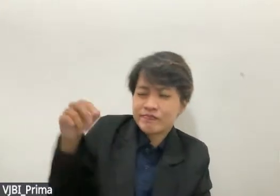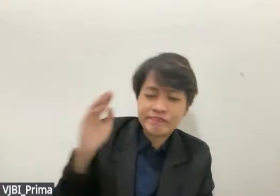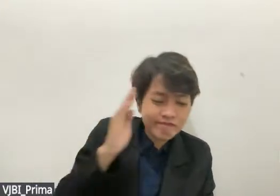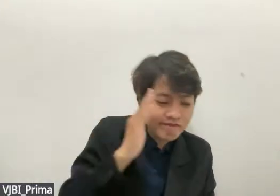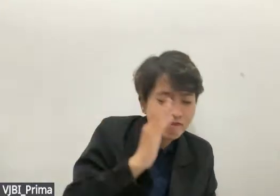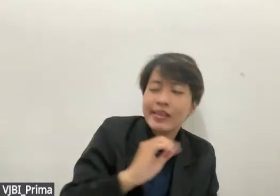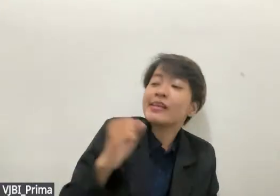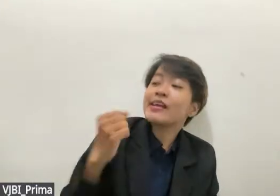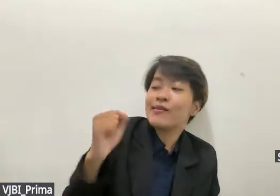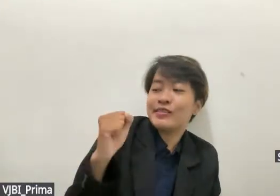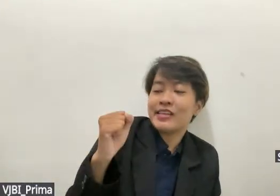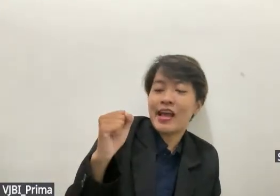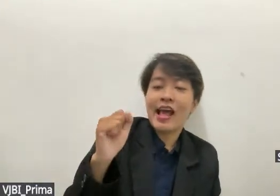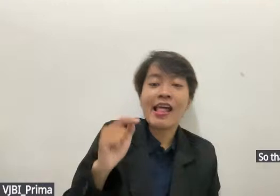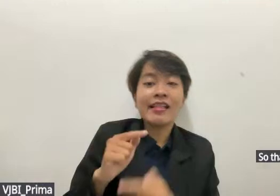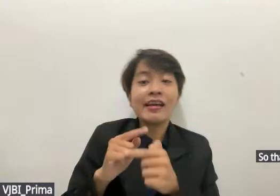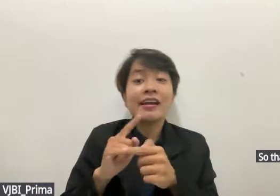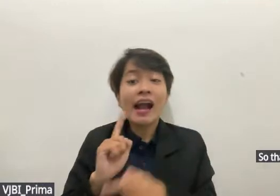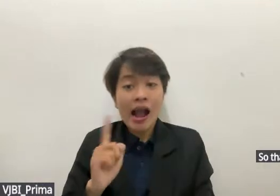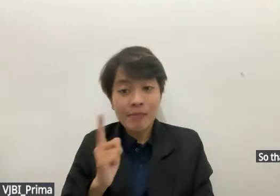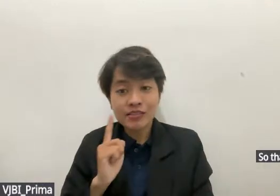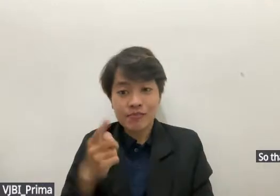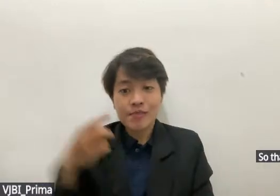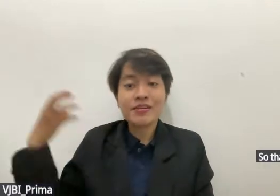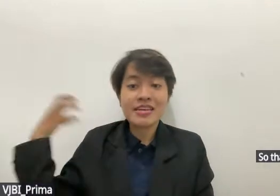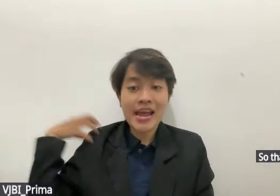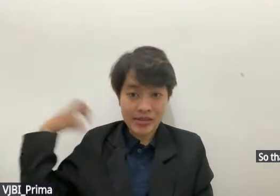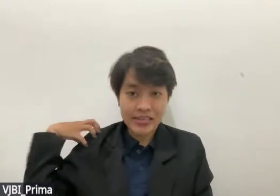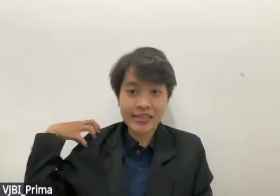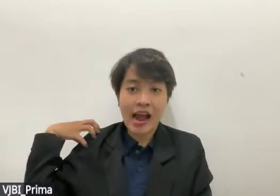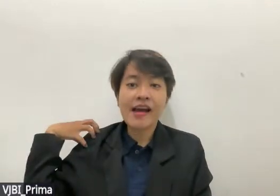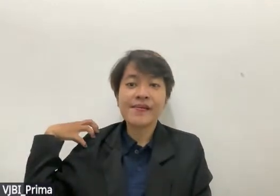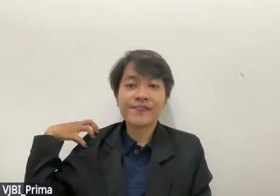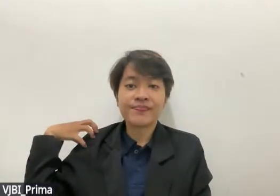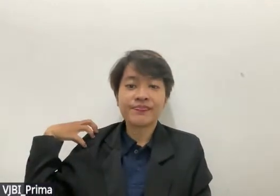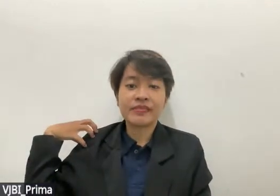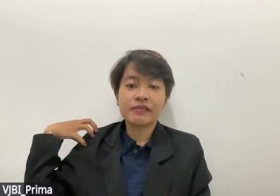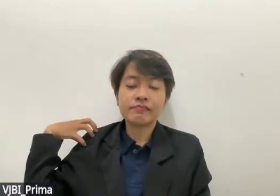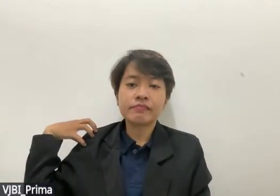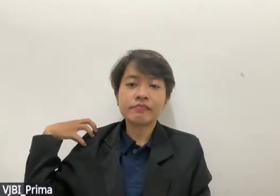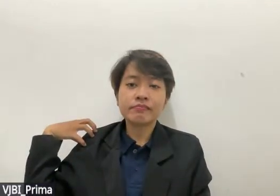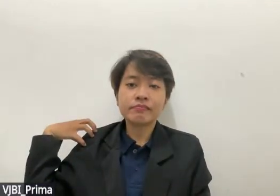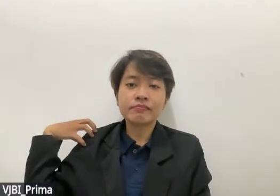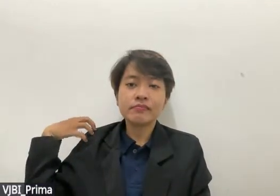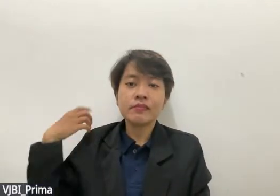In America, back in, let's see, the